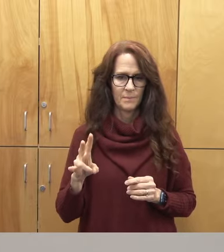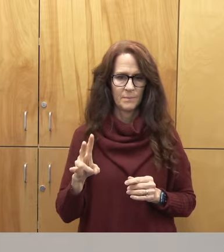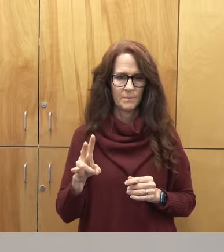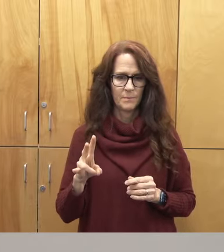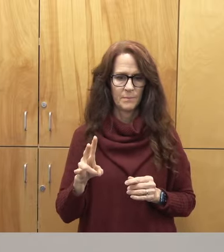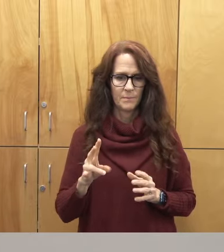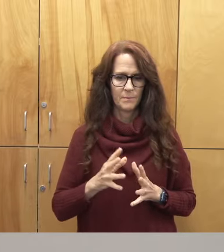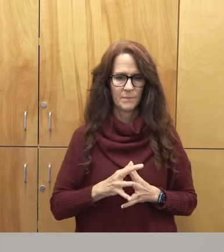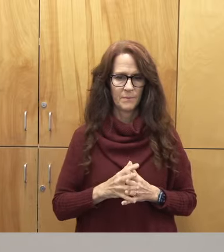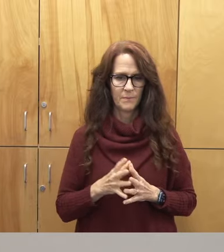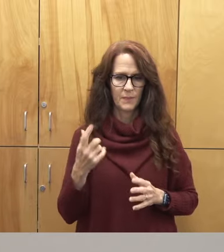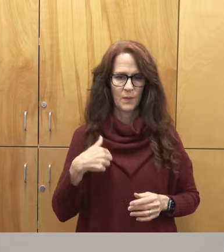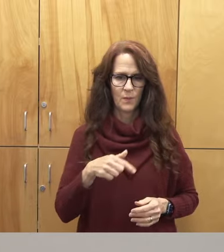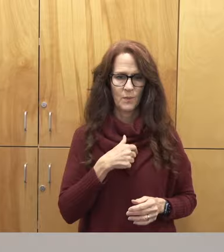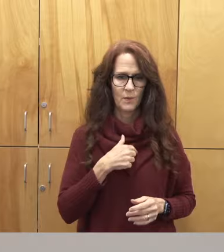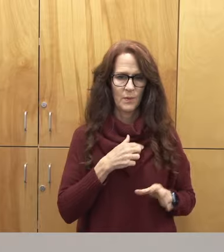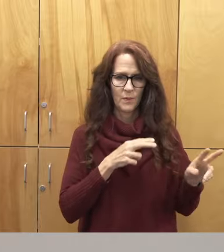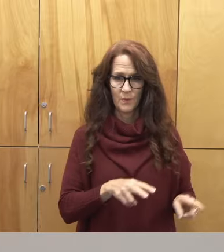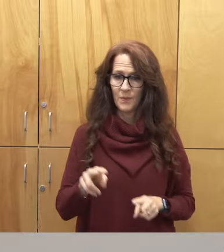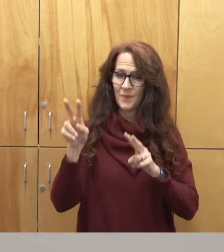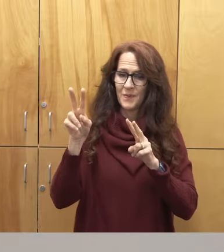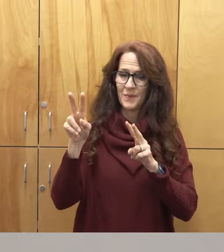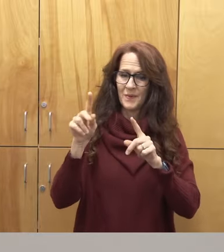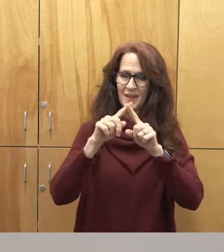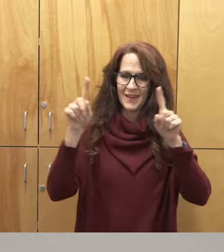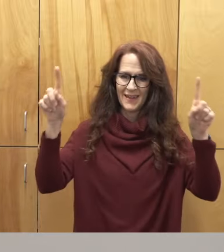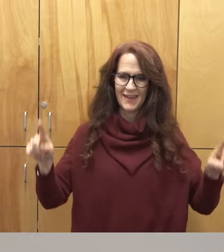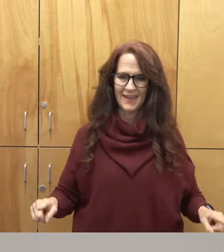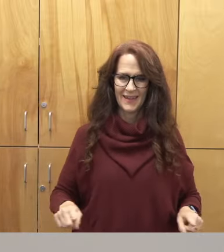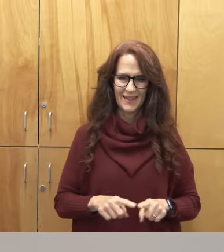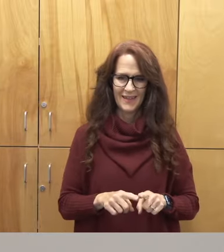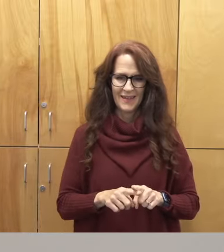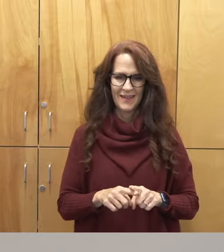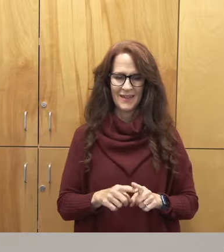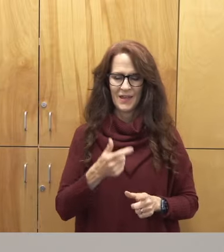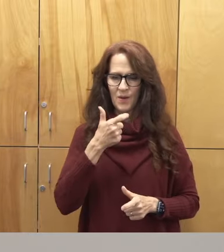So we will direct our attention to the screen and watch